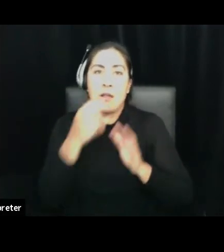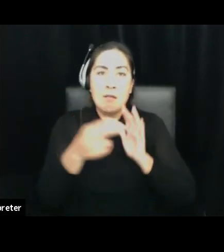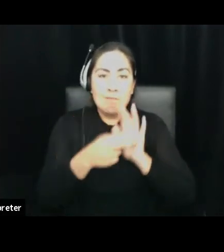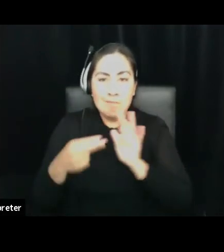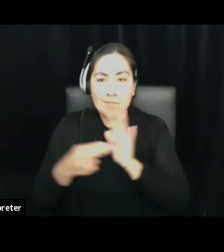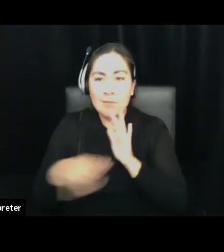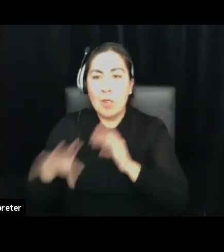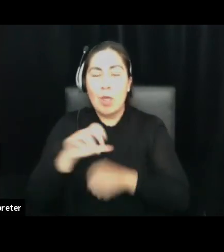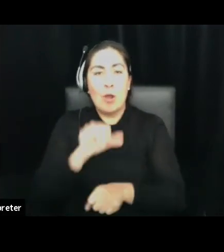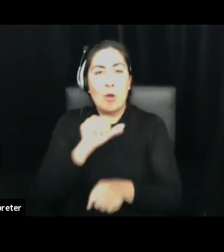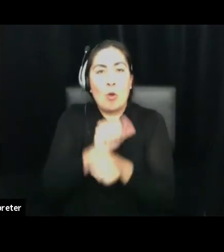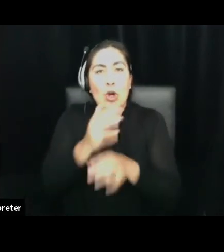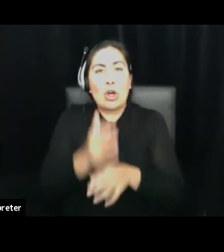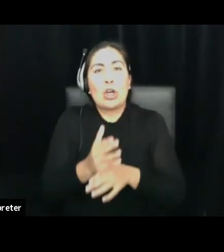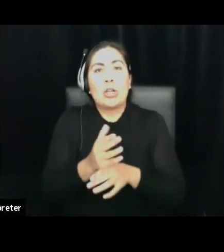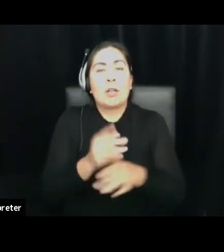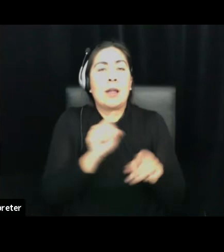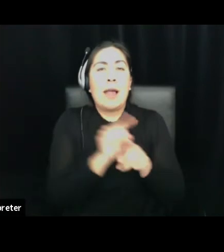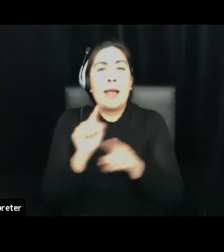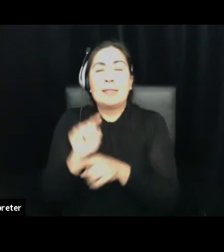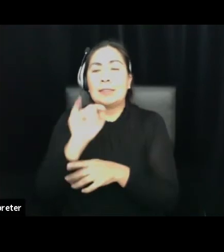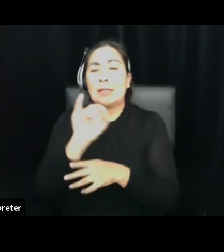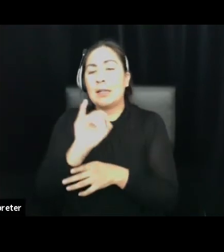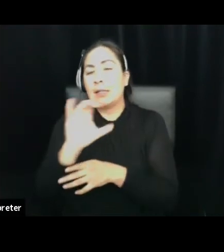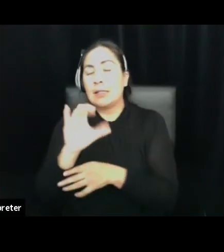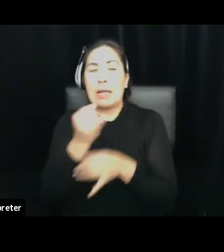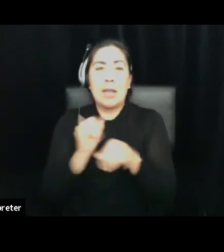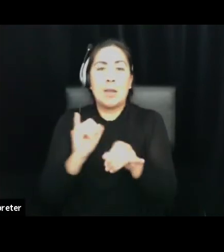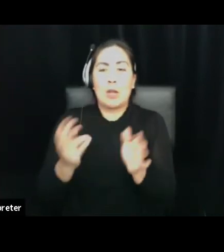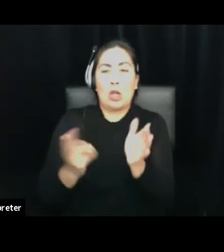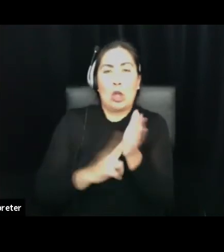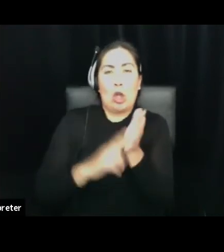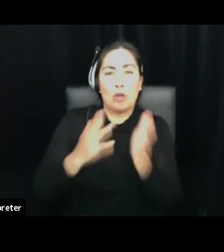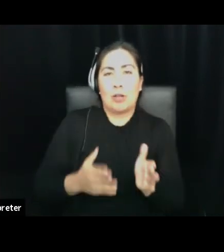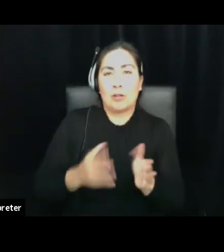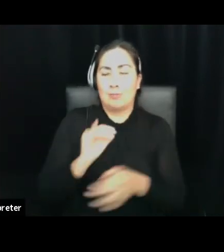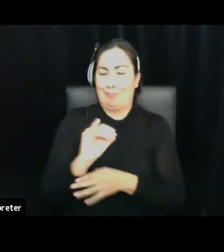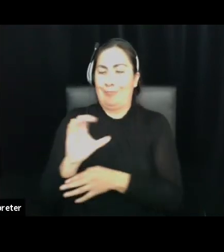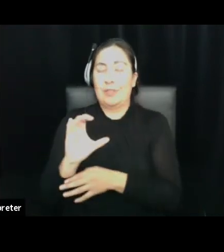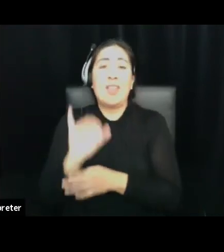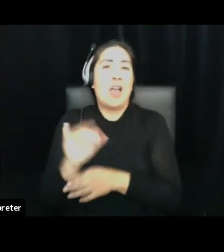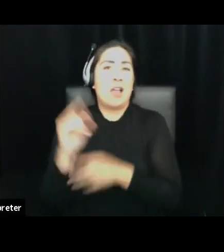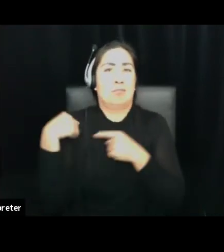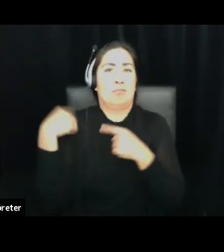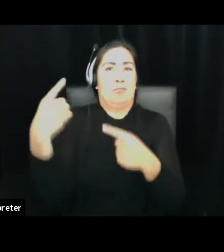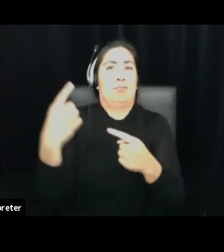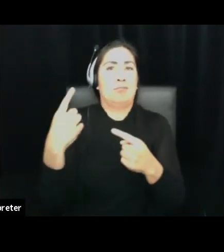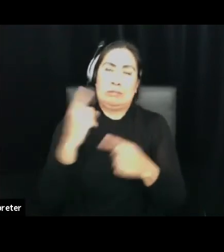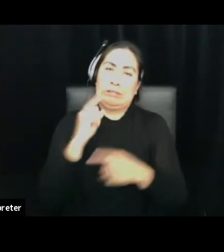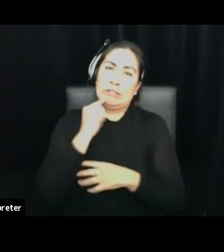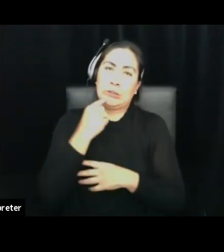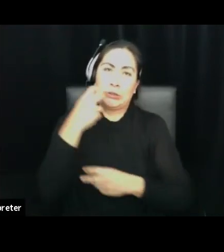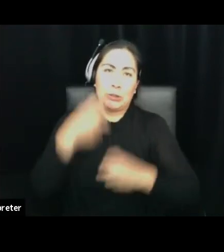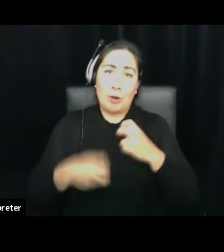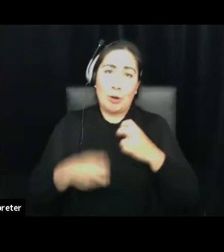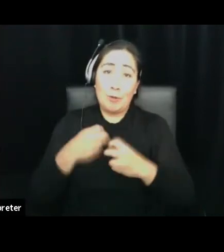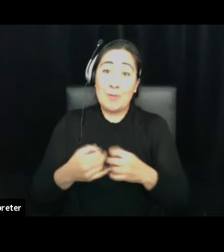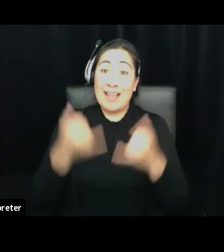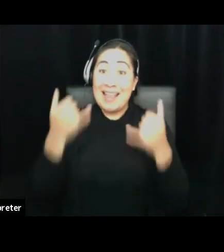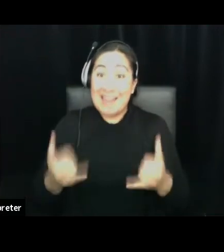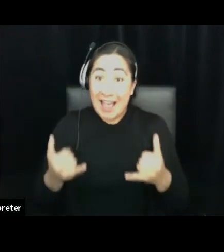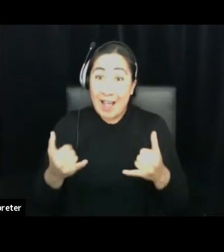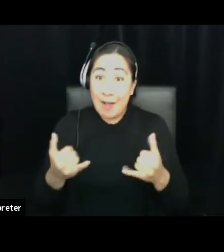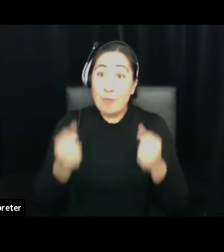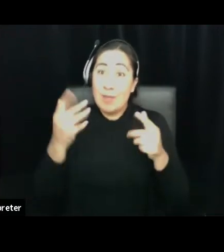independent contractors. That has been a serious problem for decades, and now the chickens are coming home to